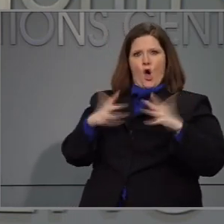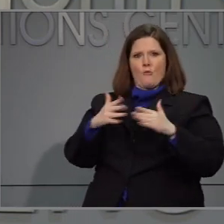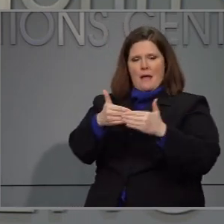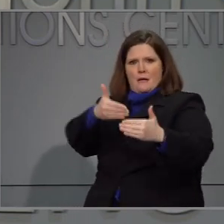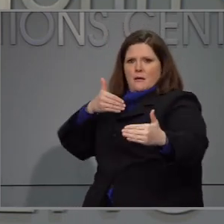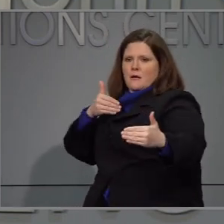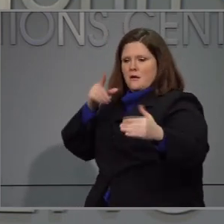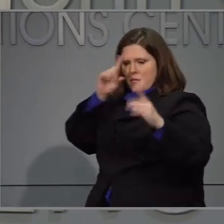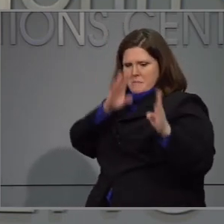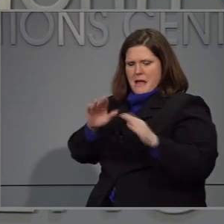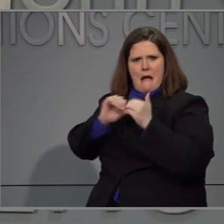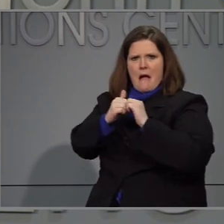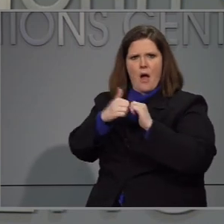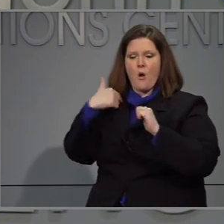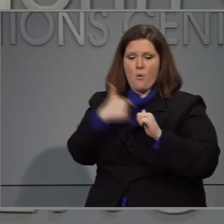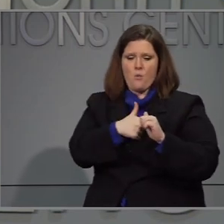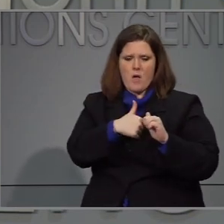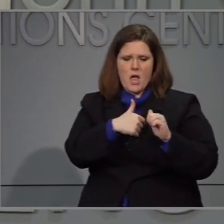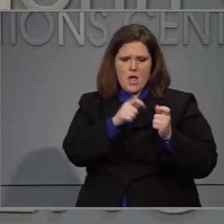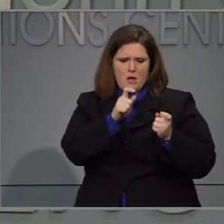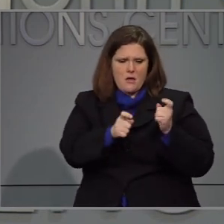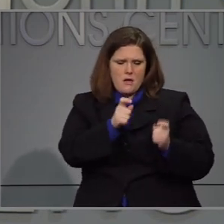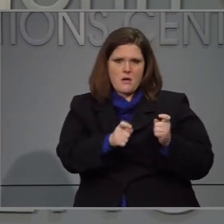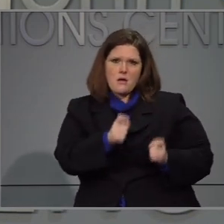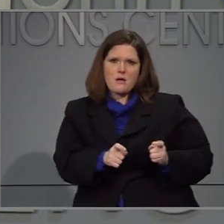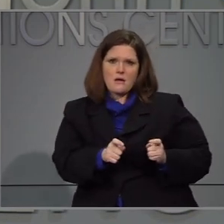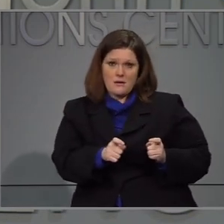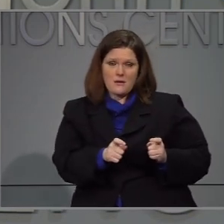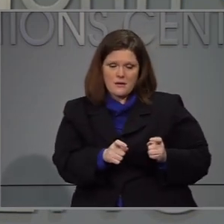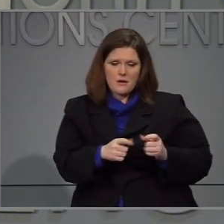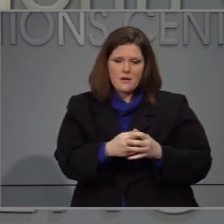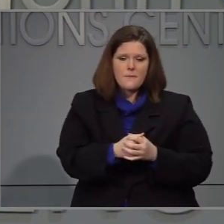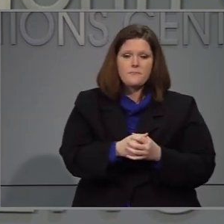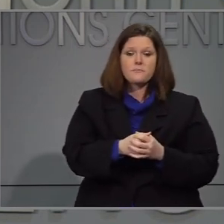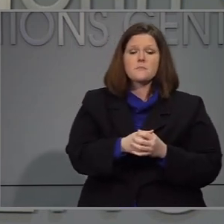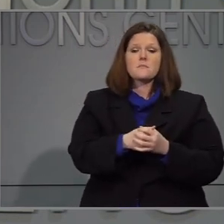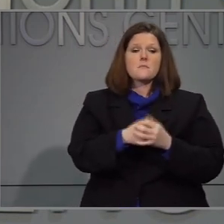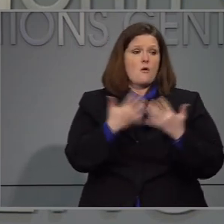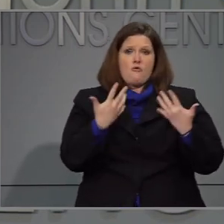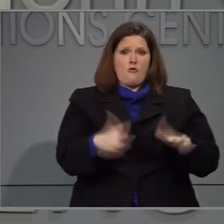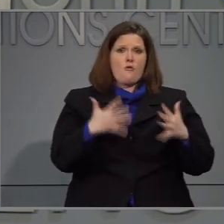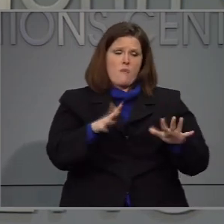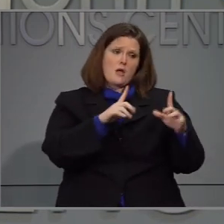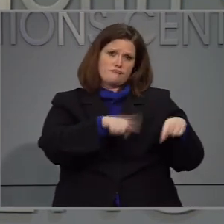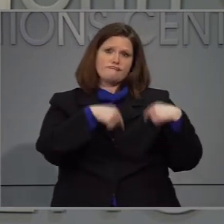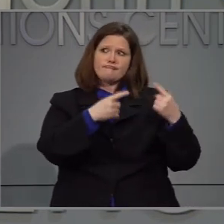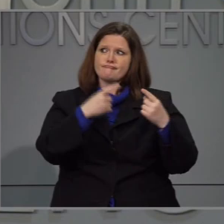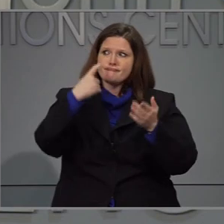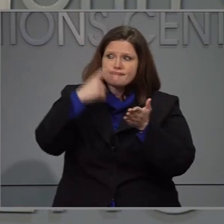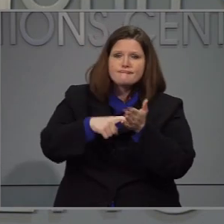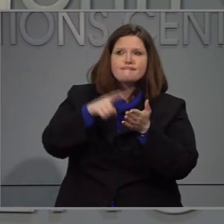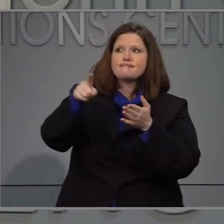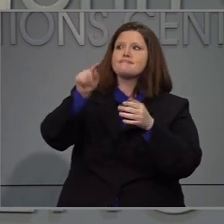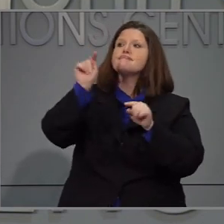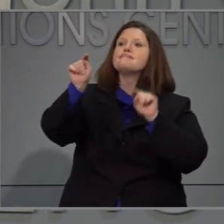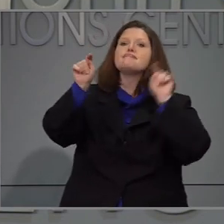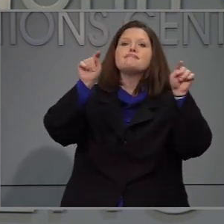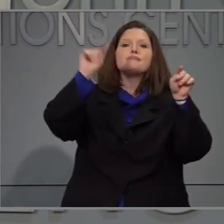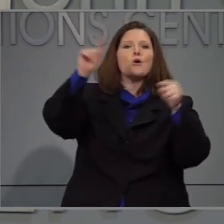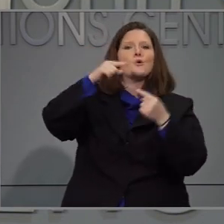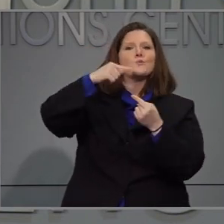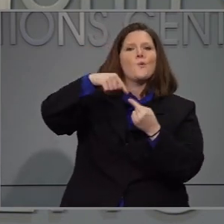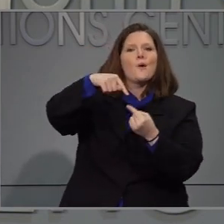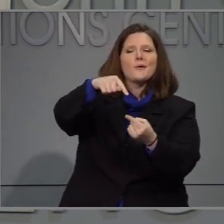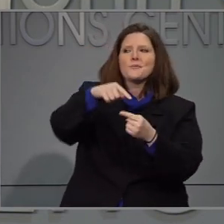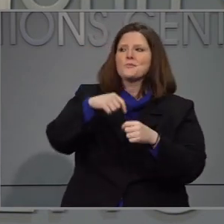altered. The Emergency Operations Center, while we've been in the pandemic, has already dealt with some tornadoes and some storms.